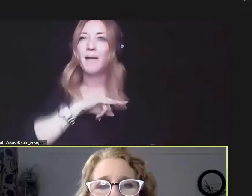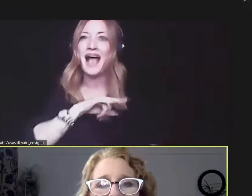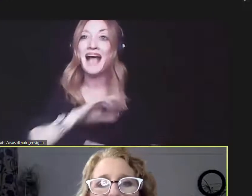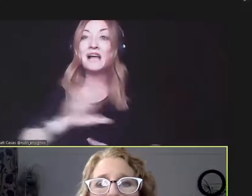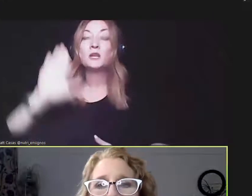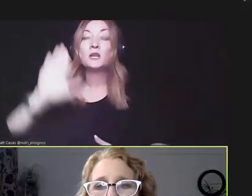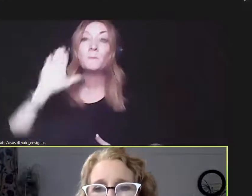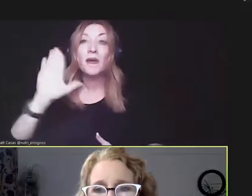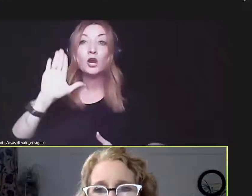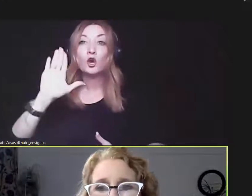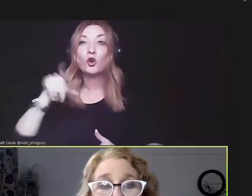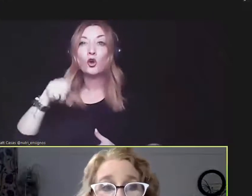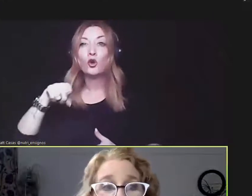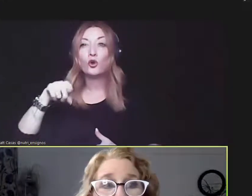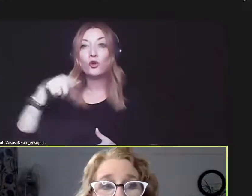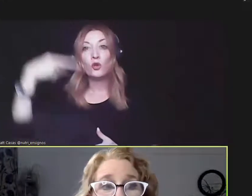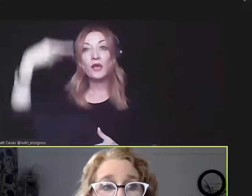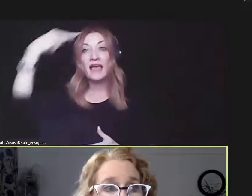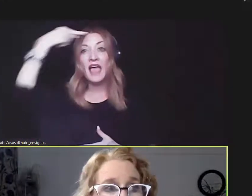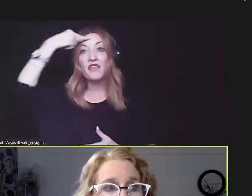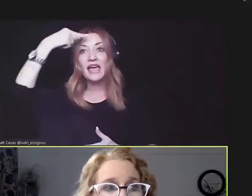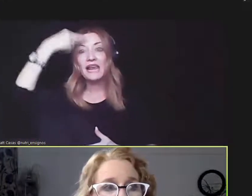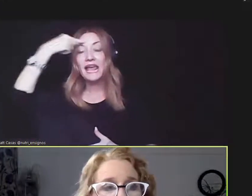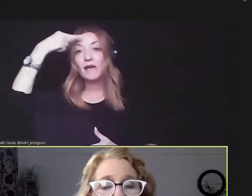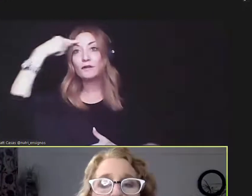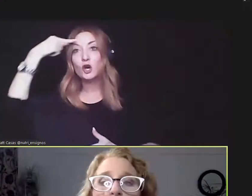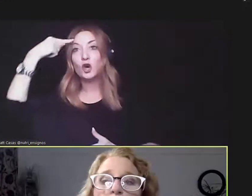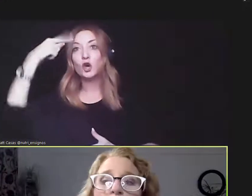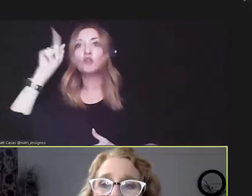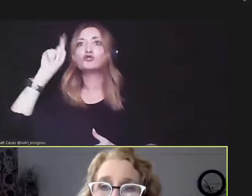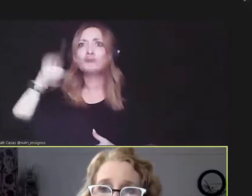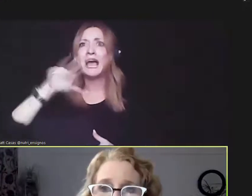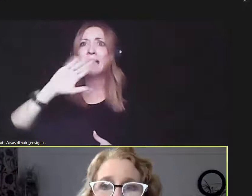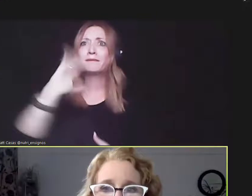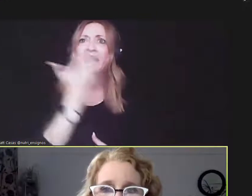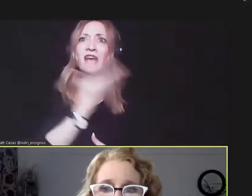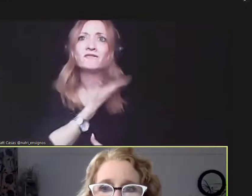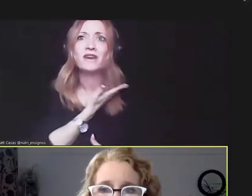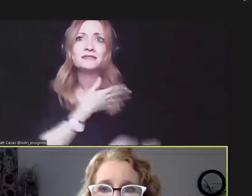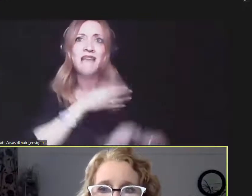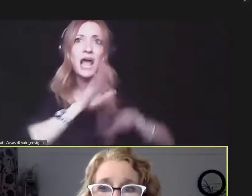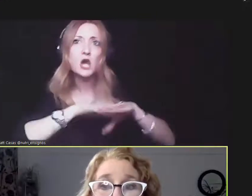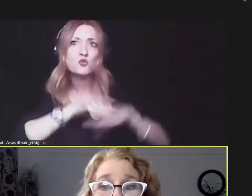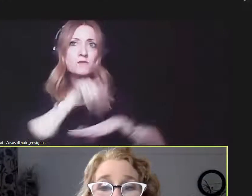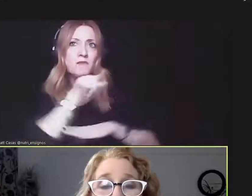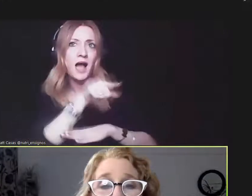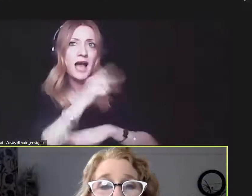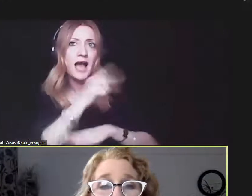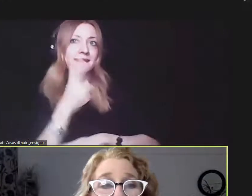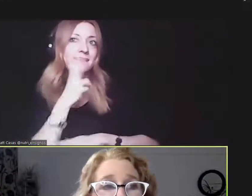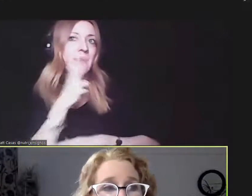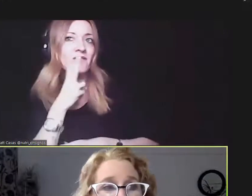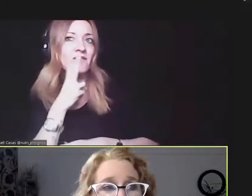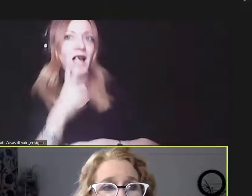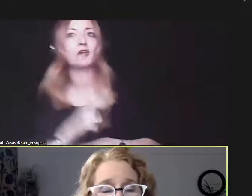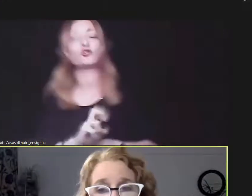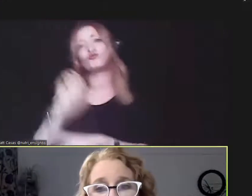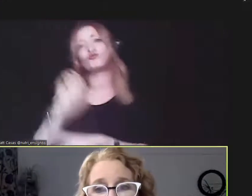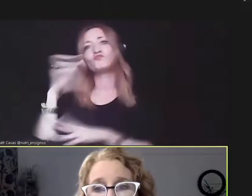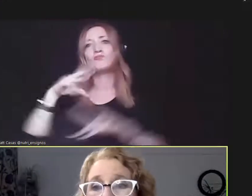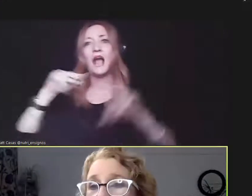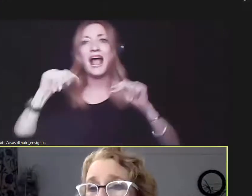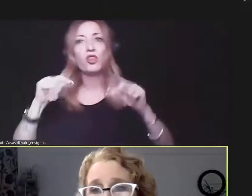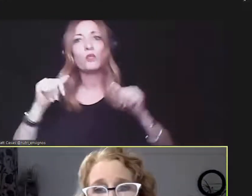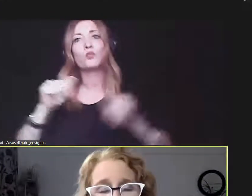what gets people in trouble when they're on a detox diet because they're so difficult to give